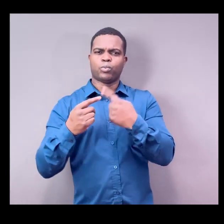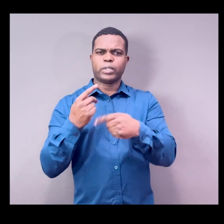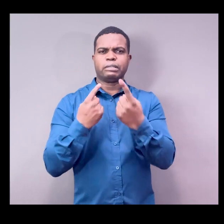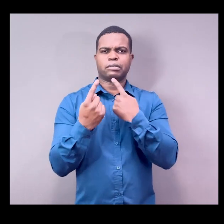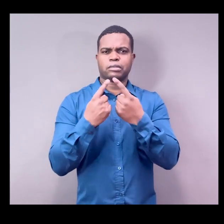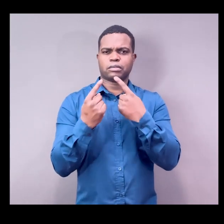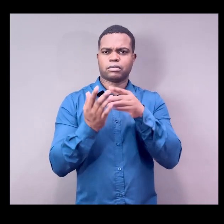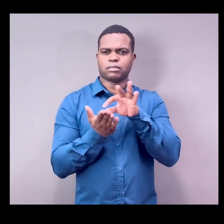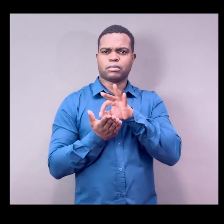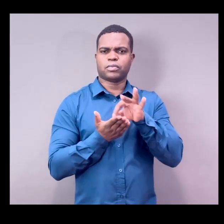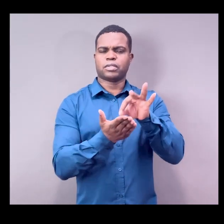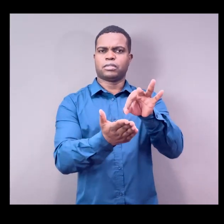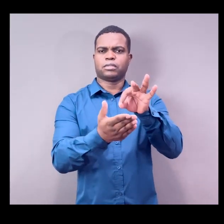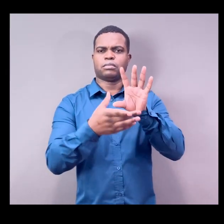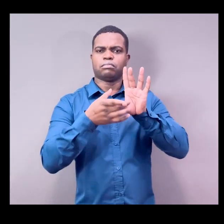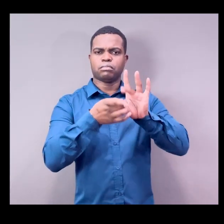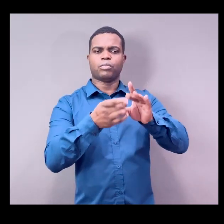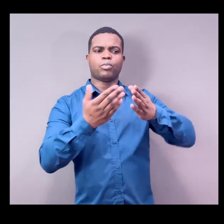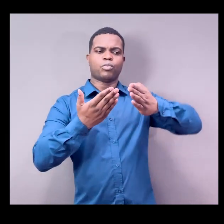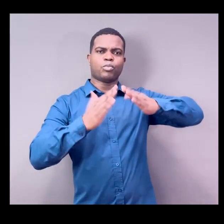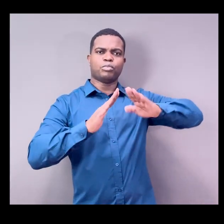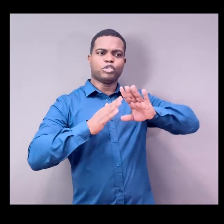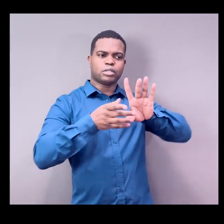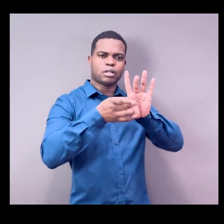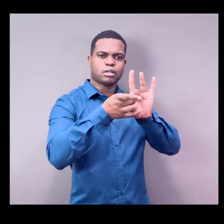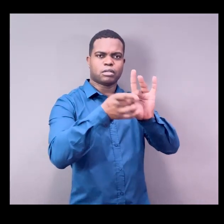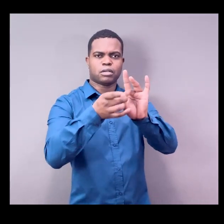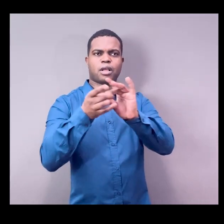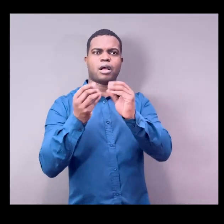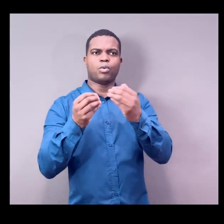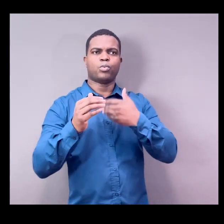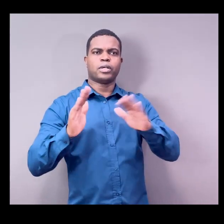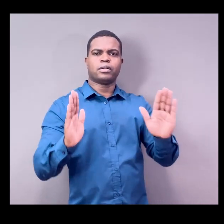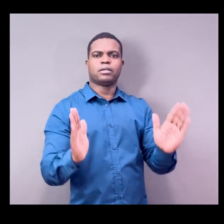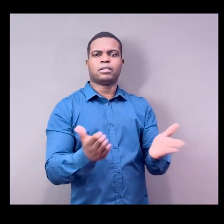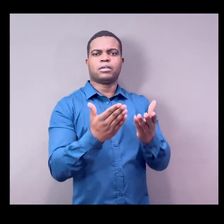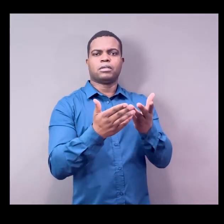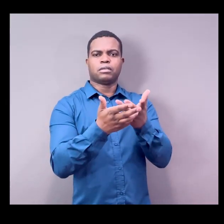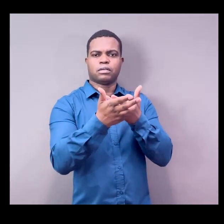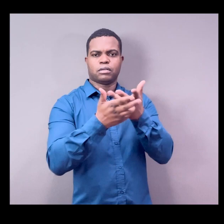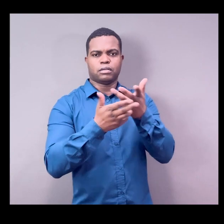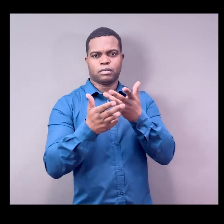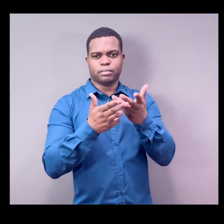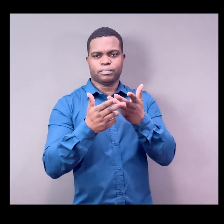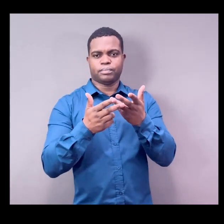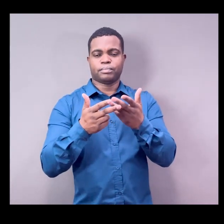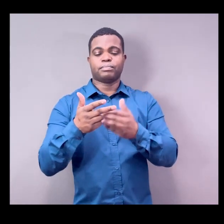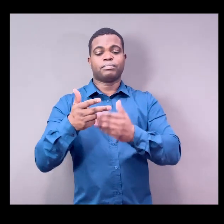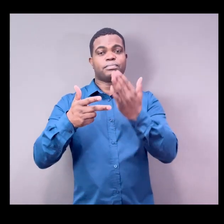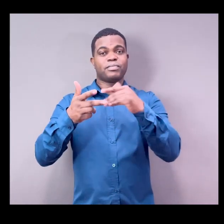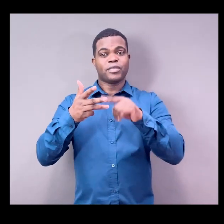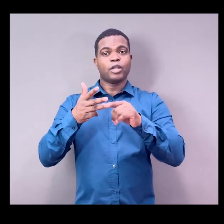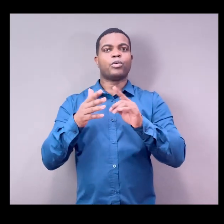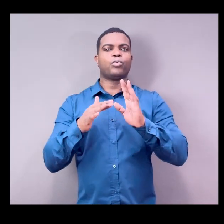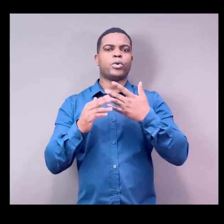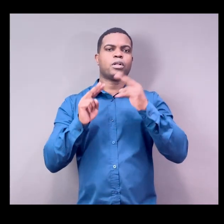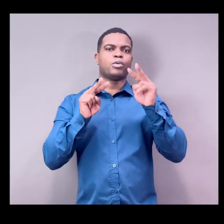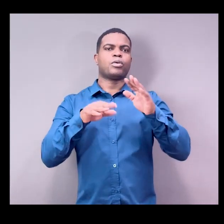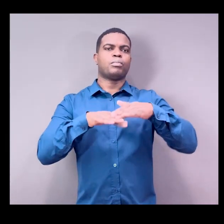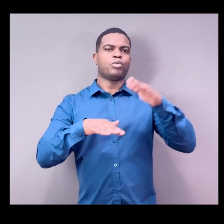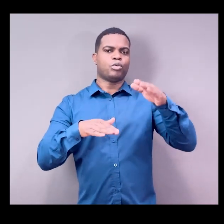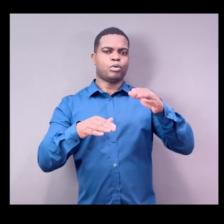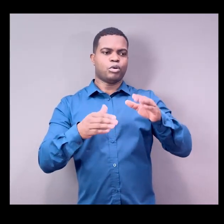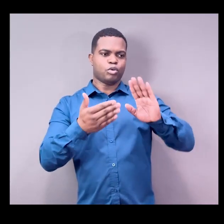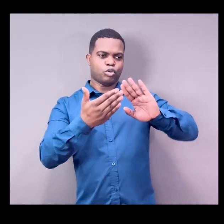be discussing the strategies for building community relationships. In module 3, we'll be looking at building trust and credibility within